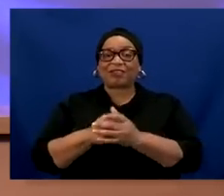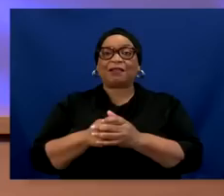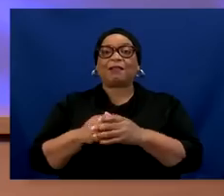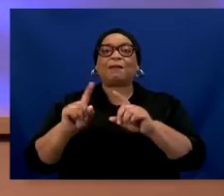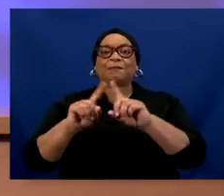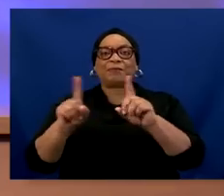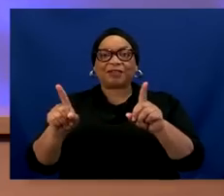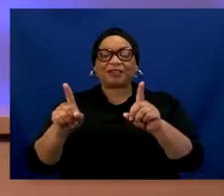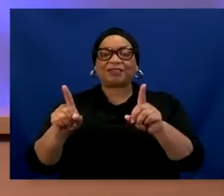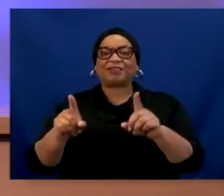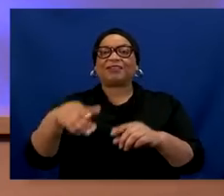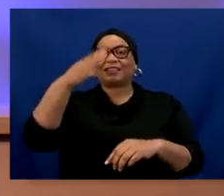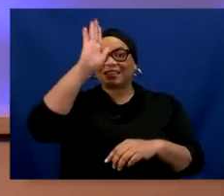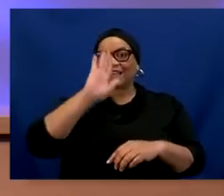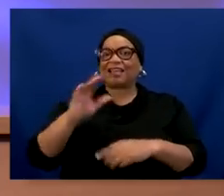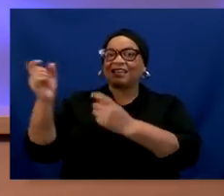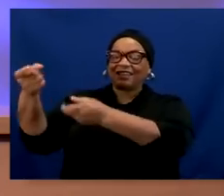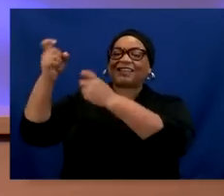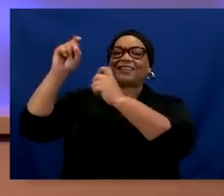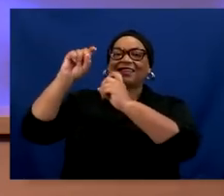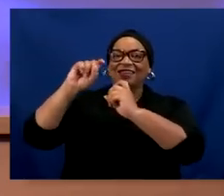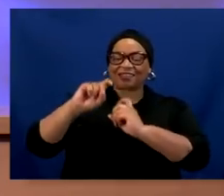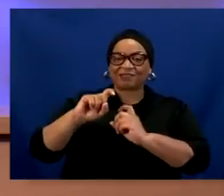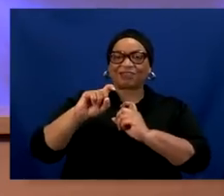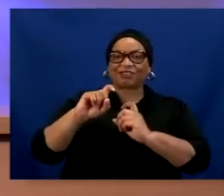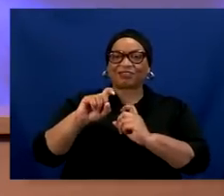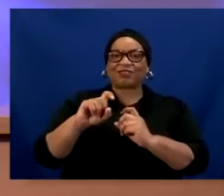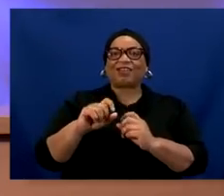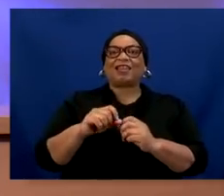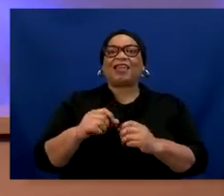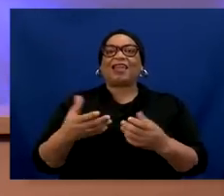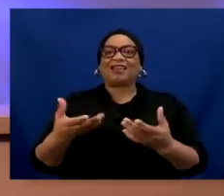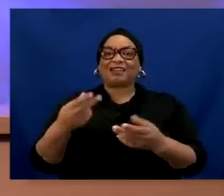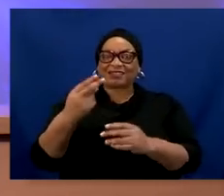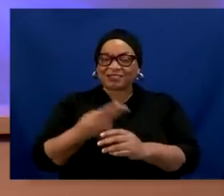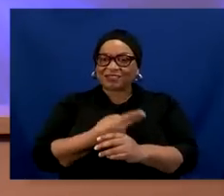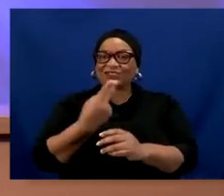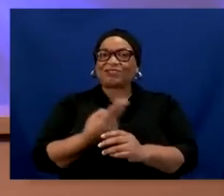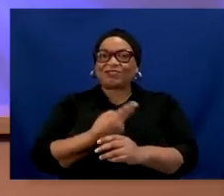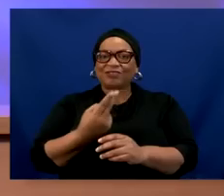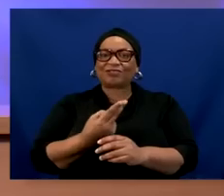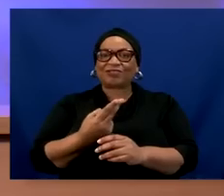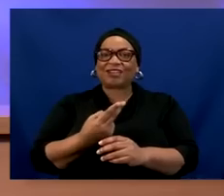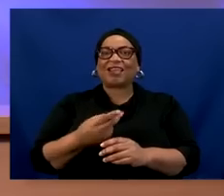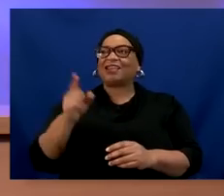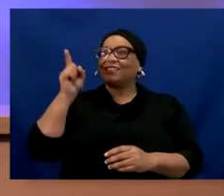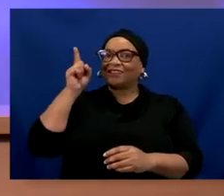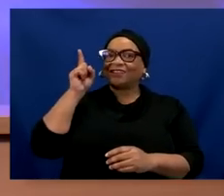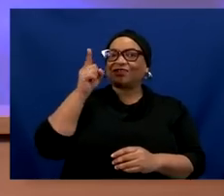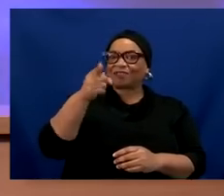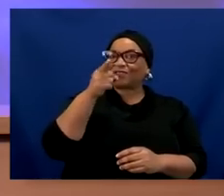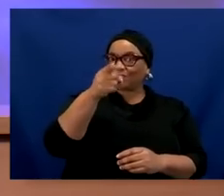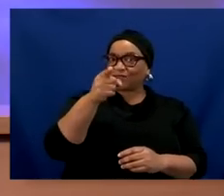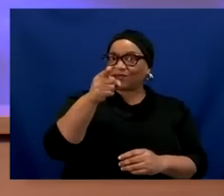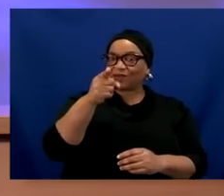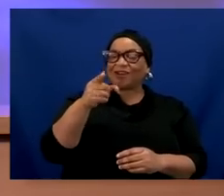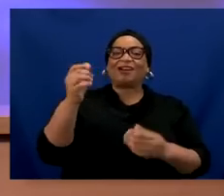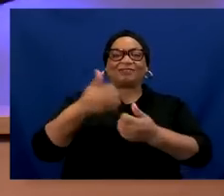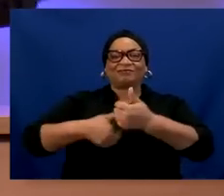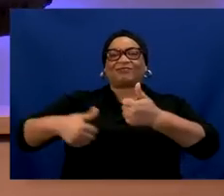every other reality of life, God looks at you and you and you and me and says, you're highly favored. The Lord is with